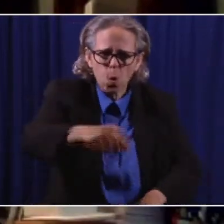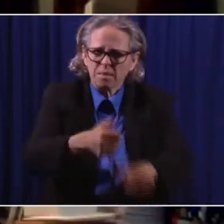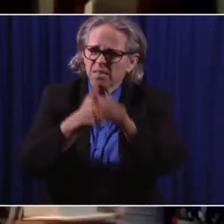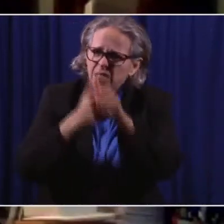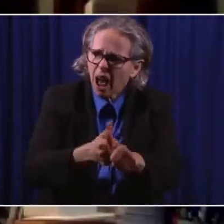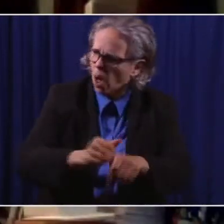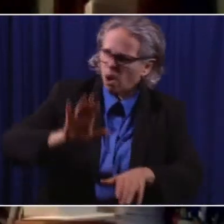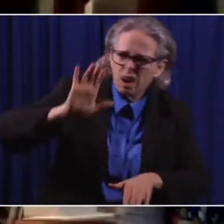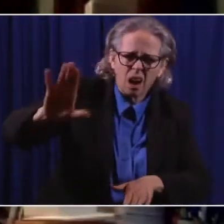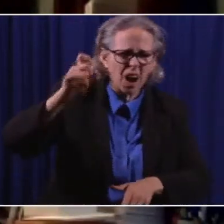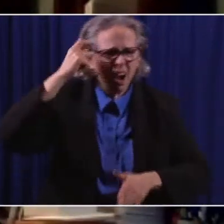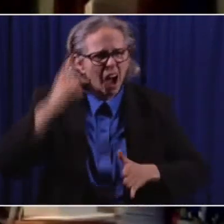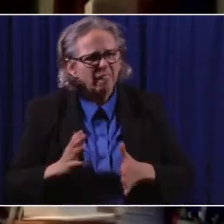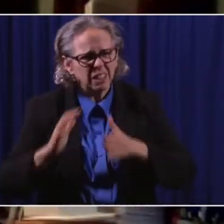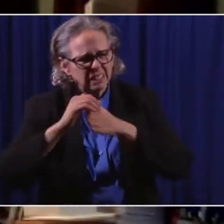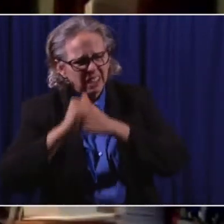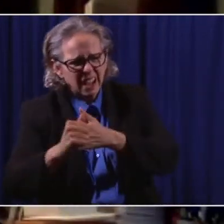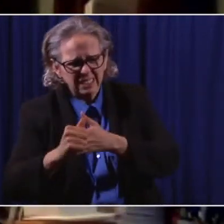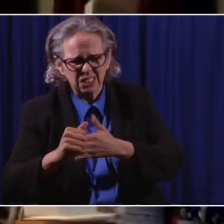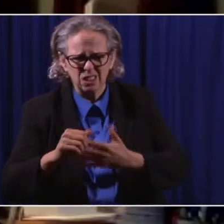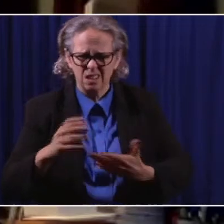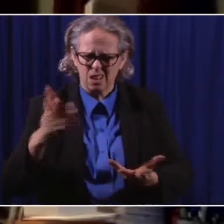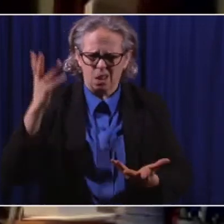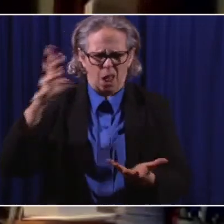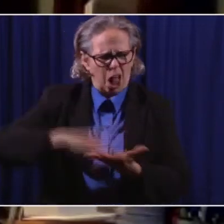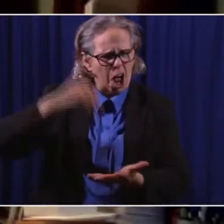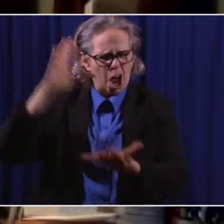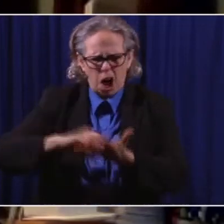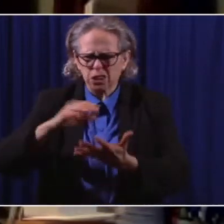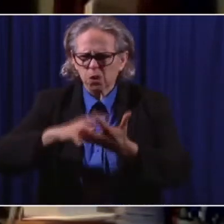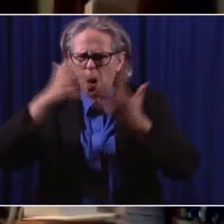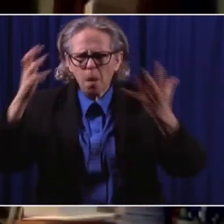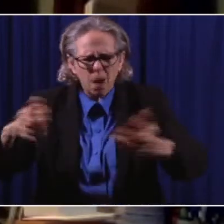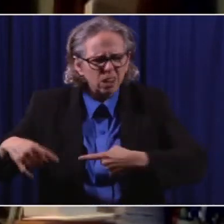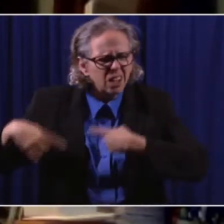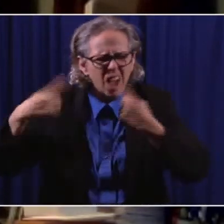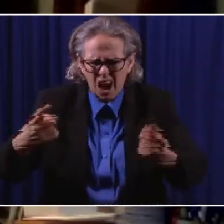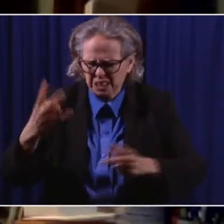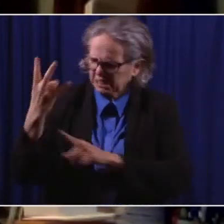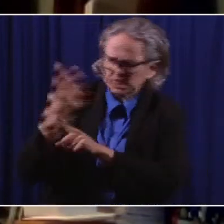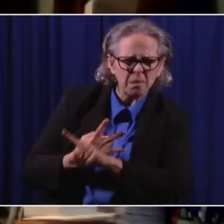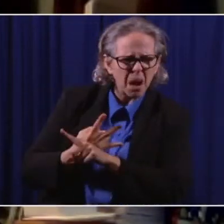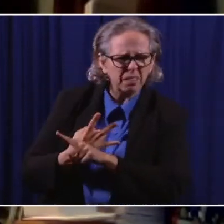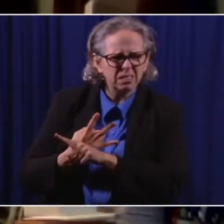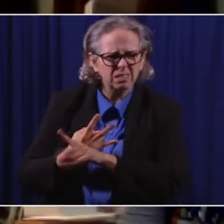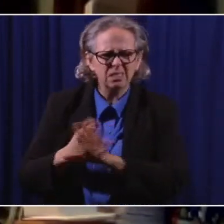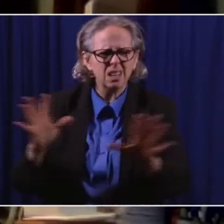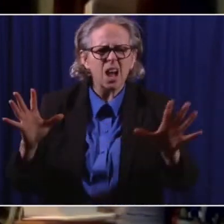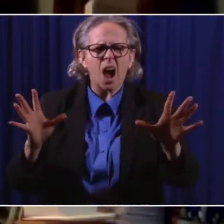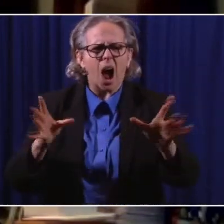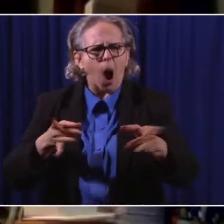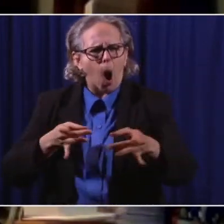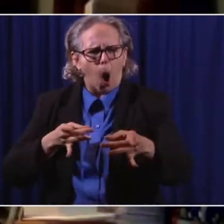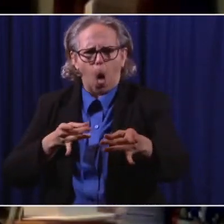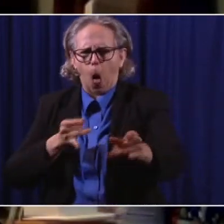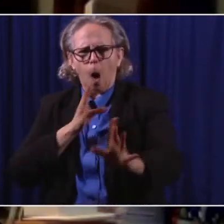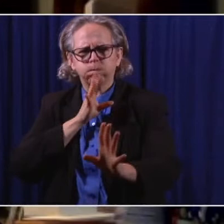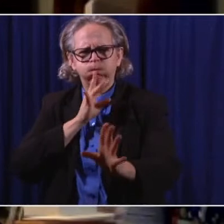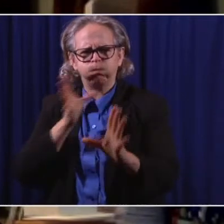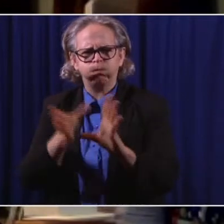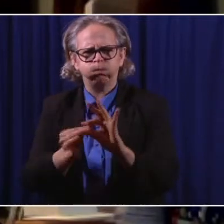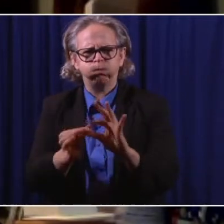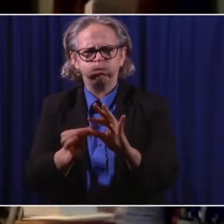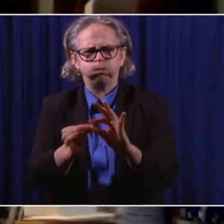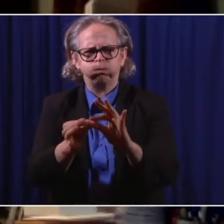has learned a great deal about this over the last 7 months, and he's been an incredibly articulate spokesman for the people of Ohio and for what we need to do to battle